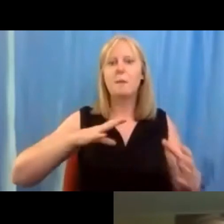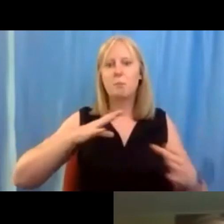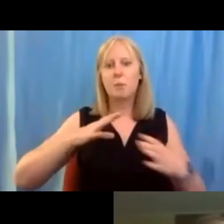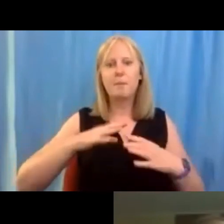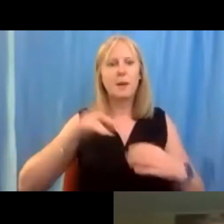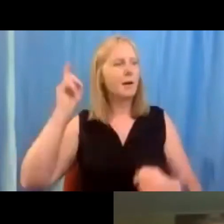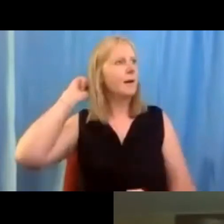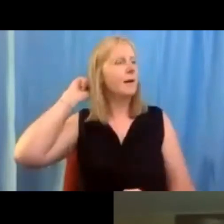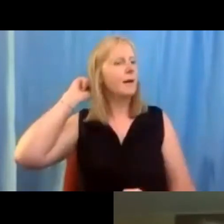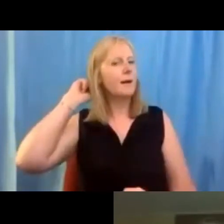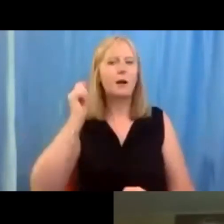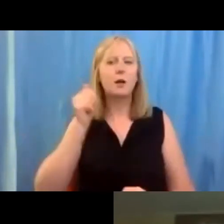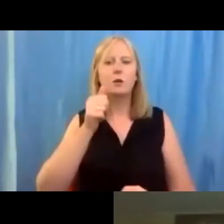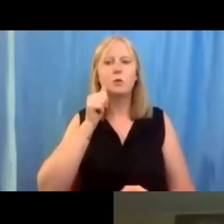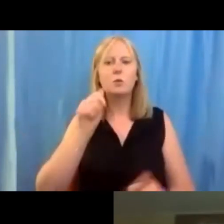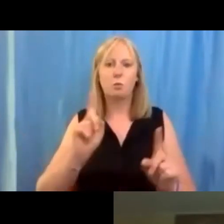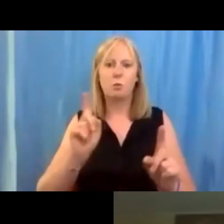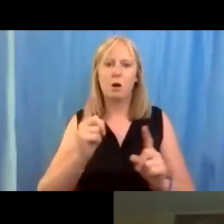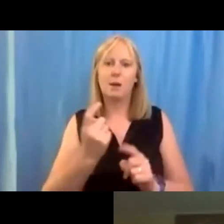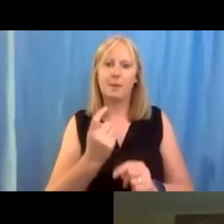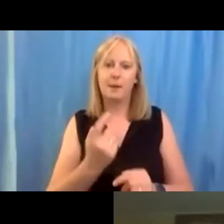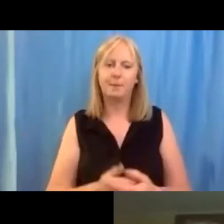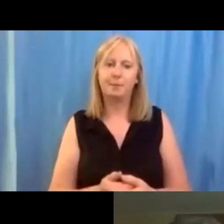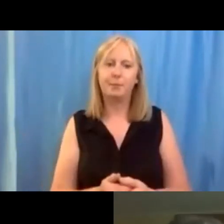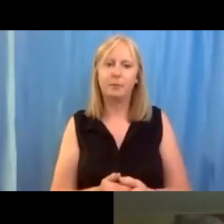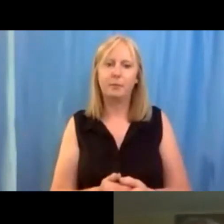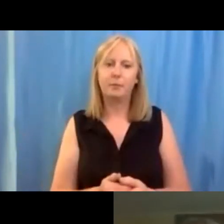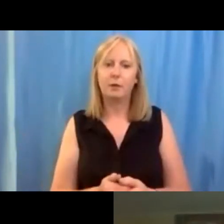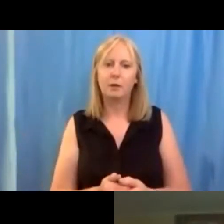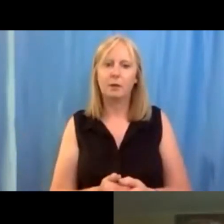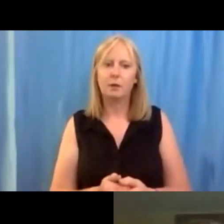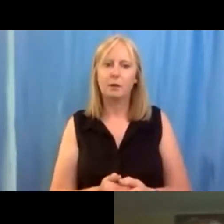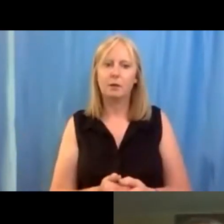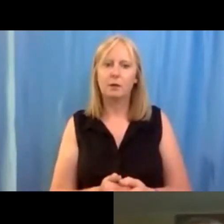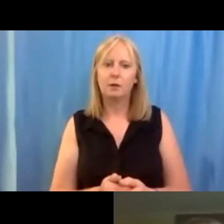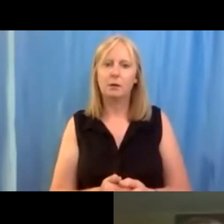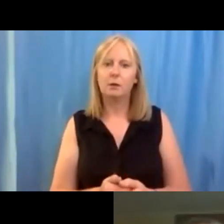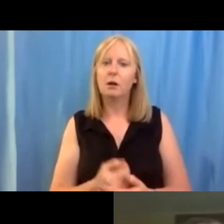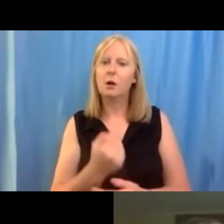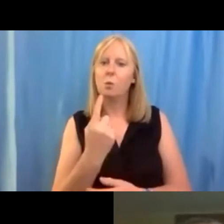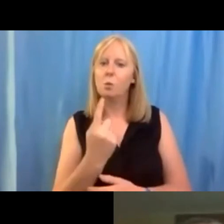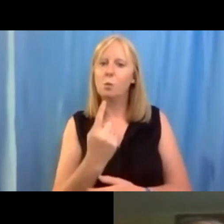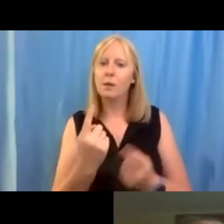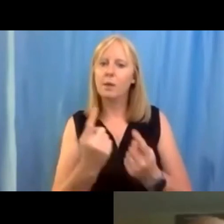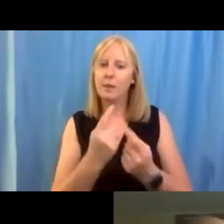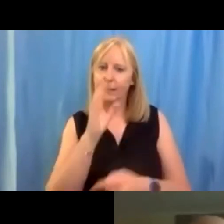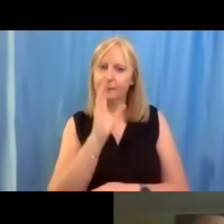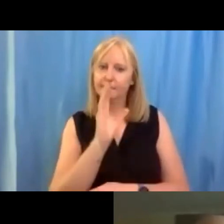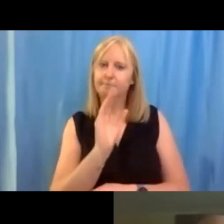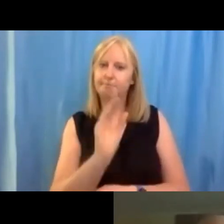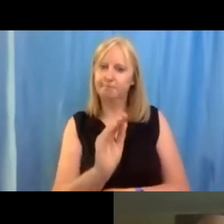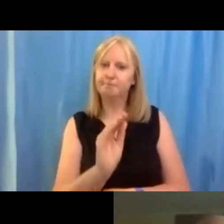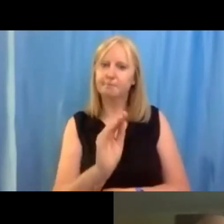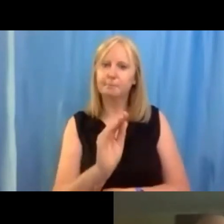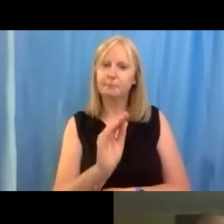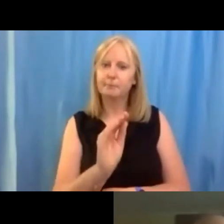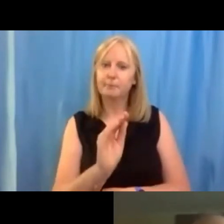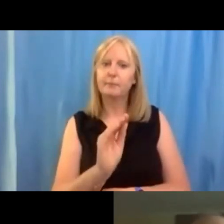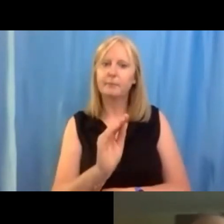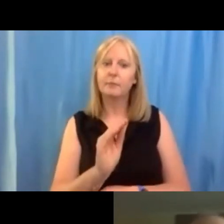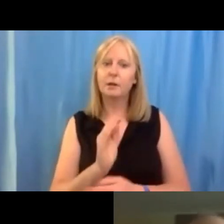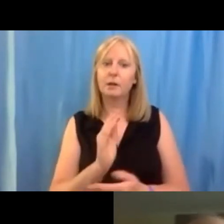all this stuff. But the one thing that I was just going to say, it's probably really worth, when I'm saying